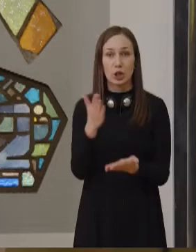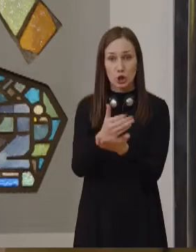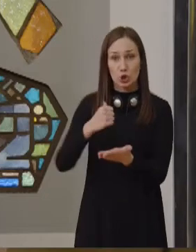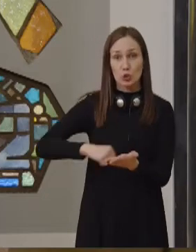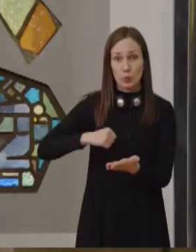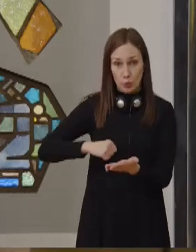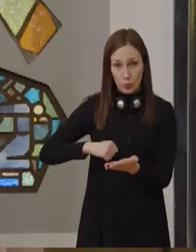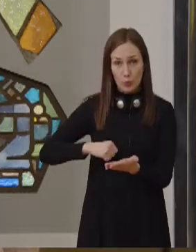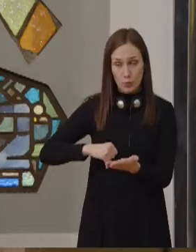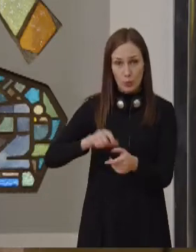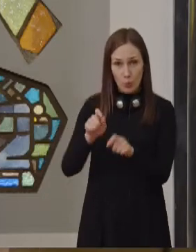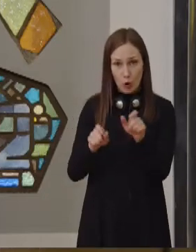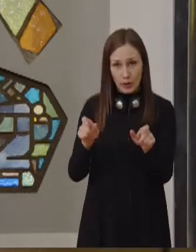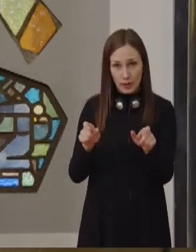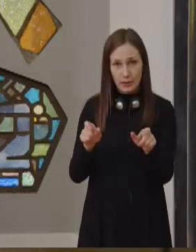Some people,